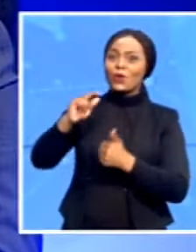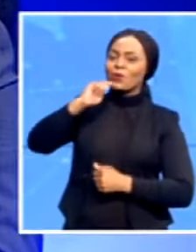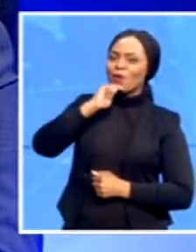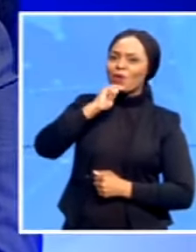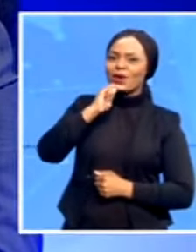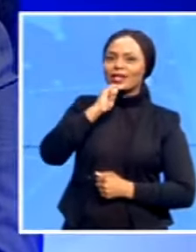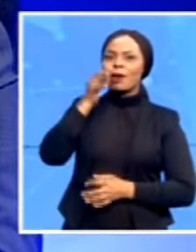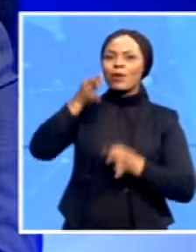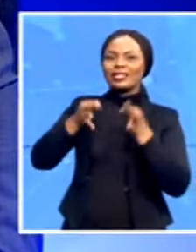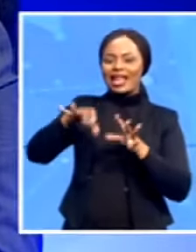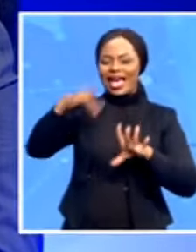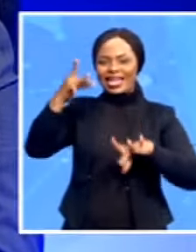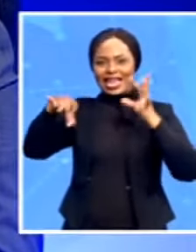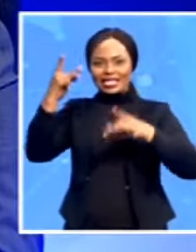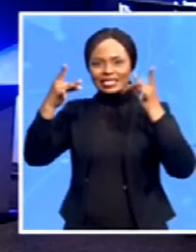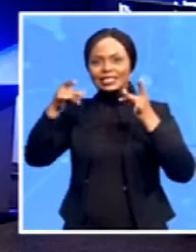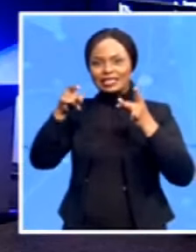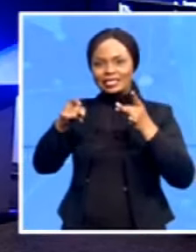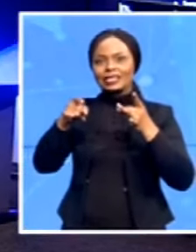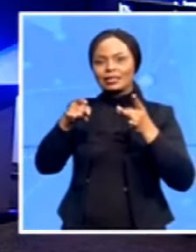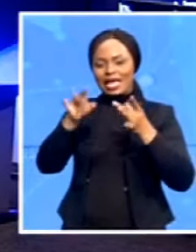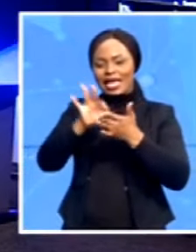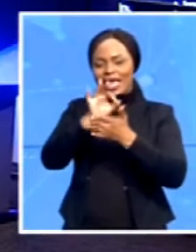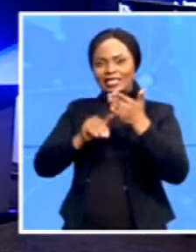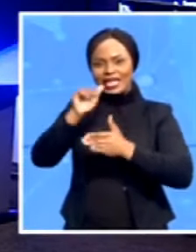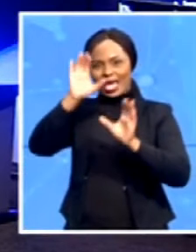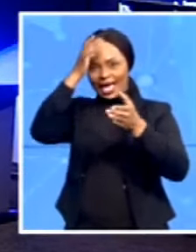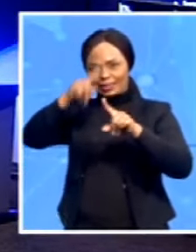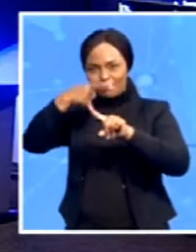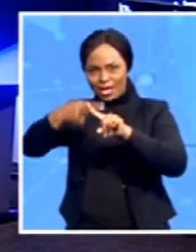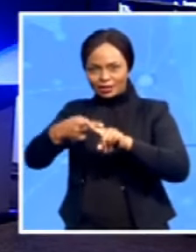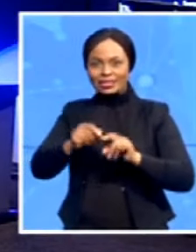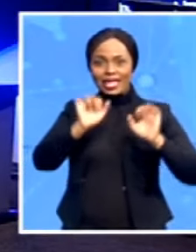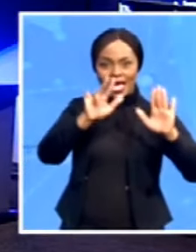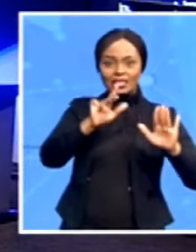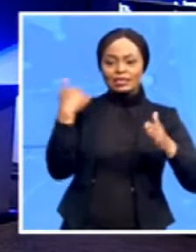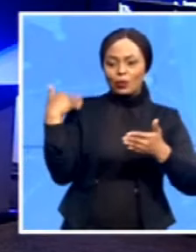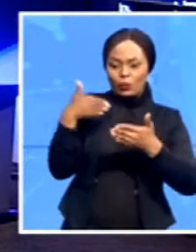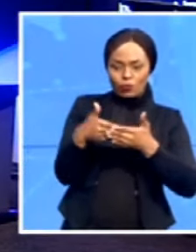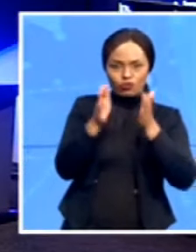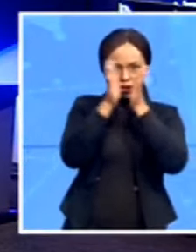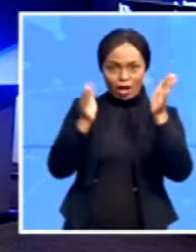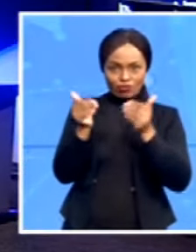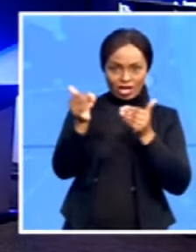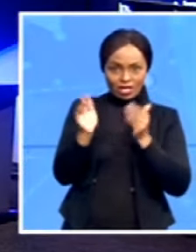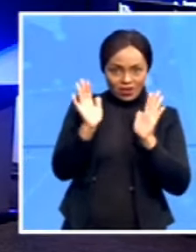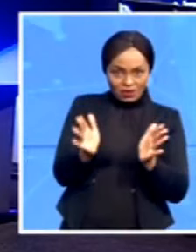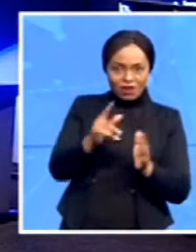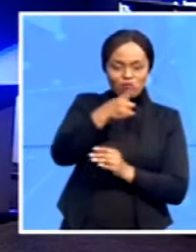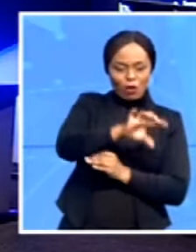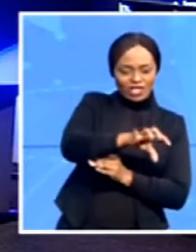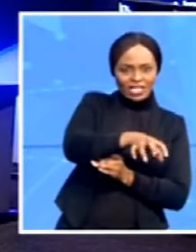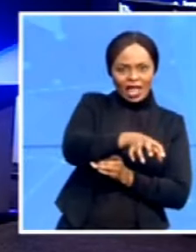that you have about, 8 general elections under your belt, 4 provincial and national, as well